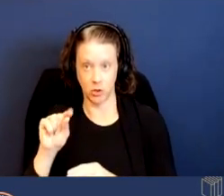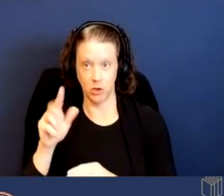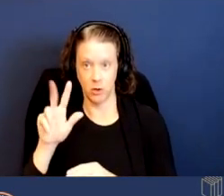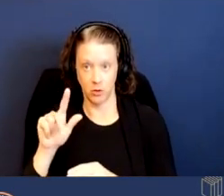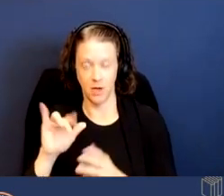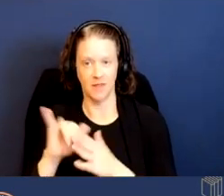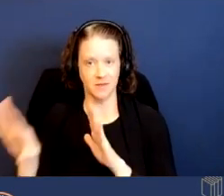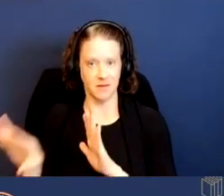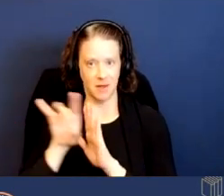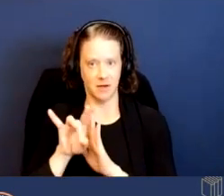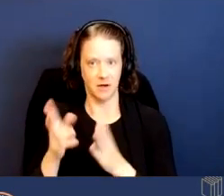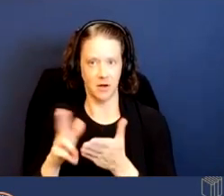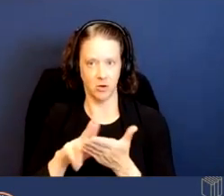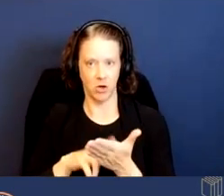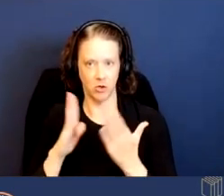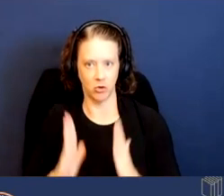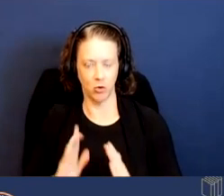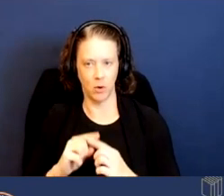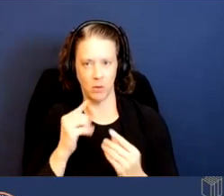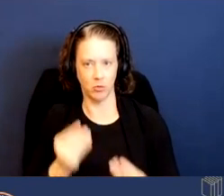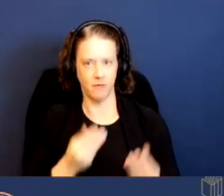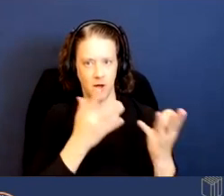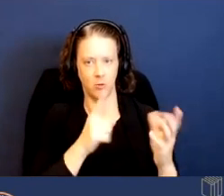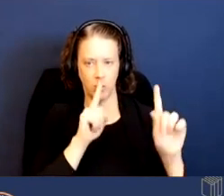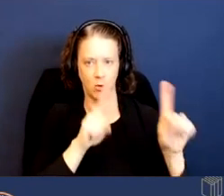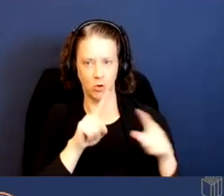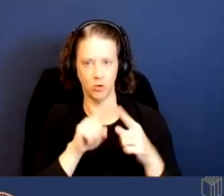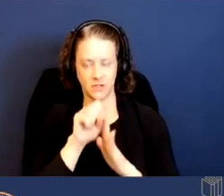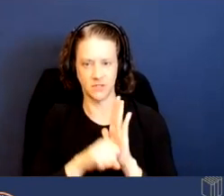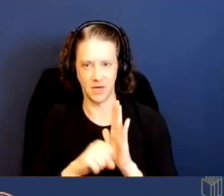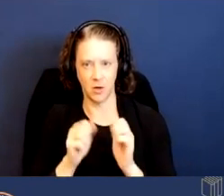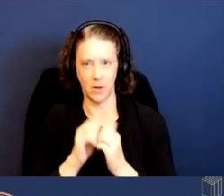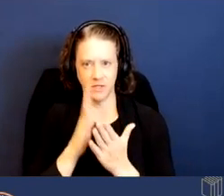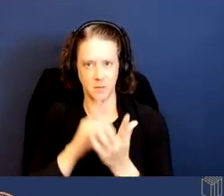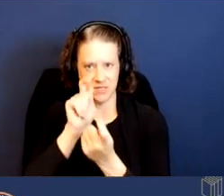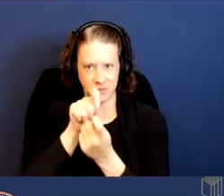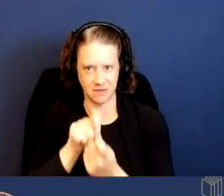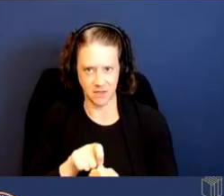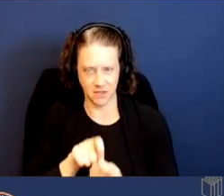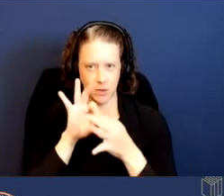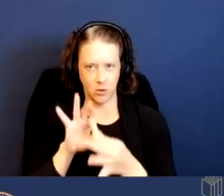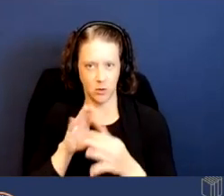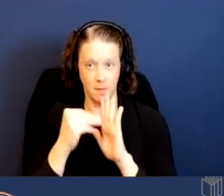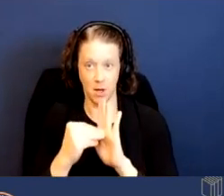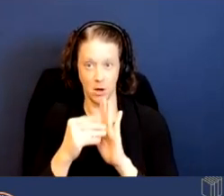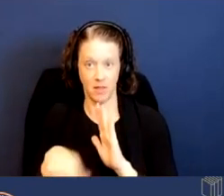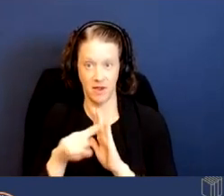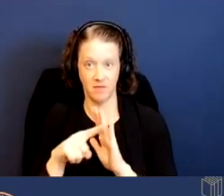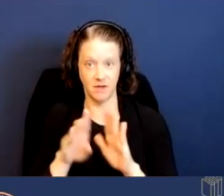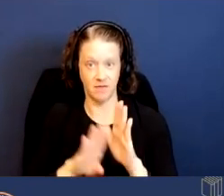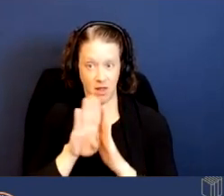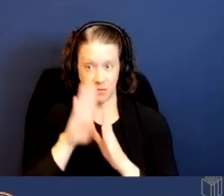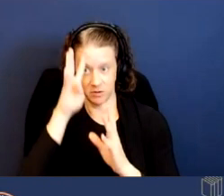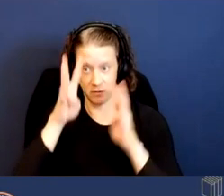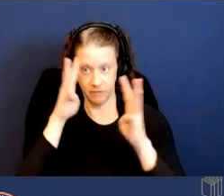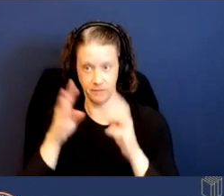of deliver a report to the state with some specifics around the model that they've developed, and